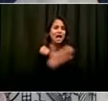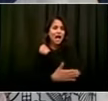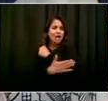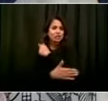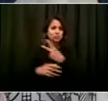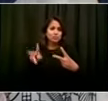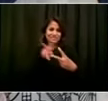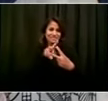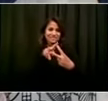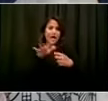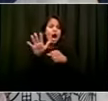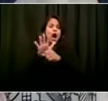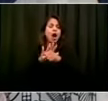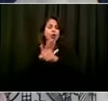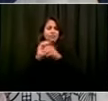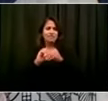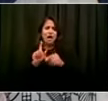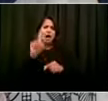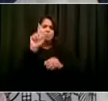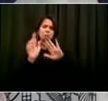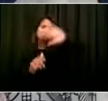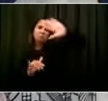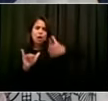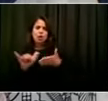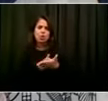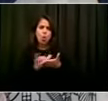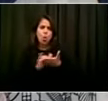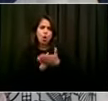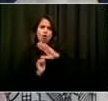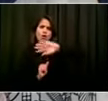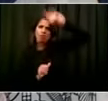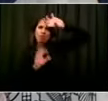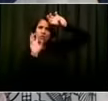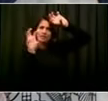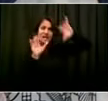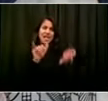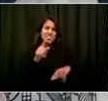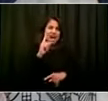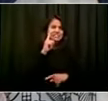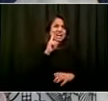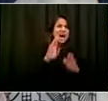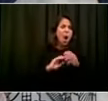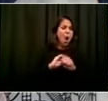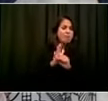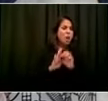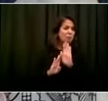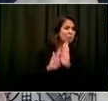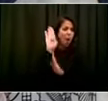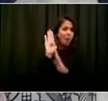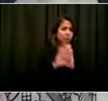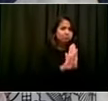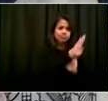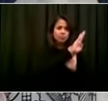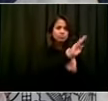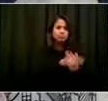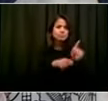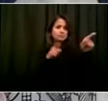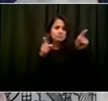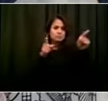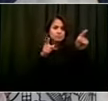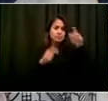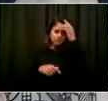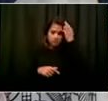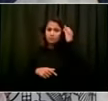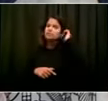hotspots are having similar or worse outcomes as New York. And I'm wondering, what is the standard for